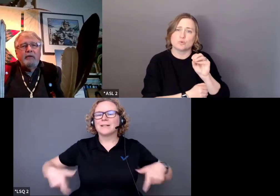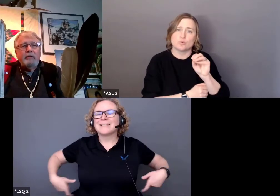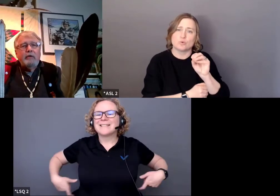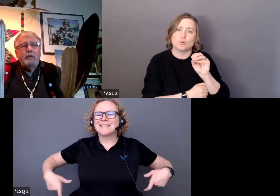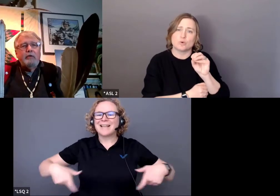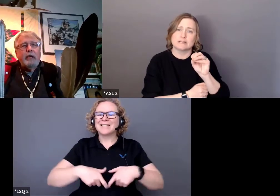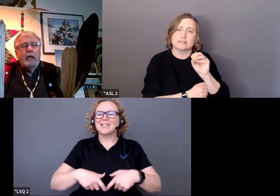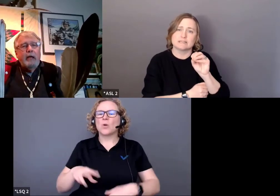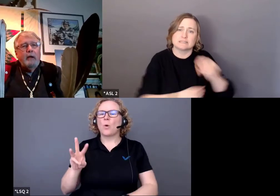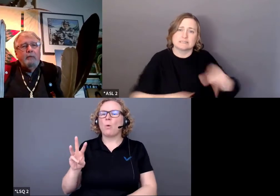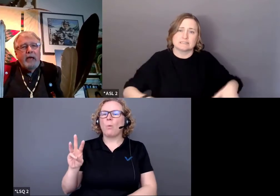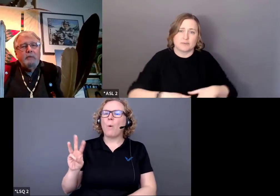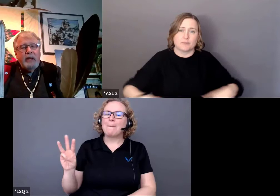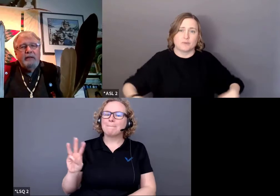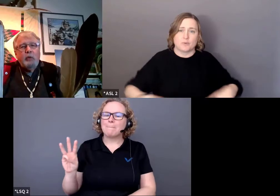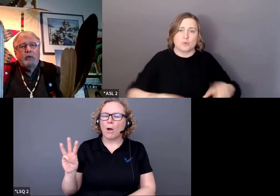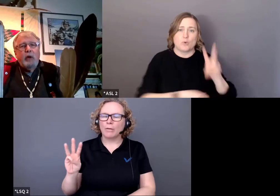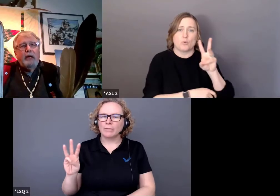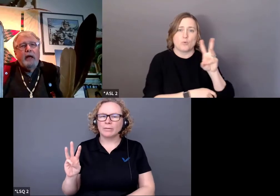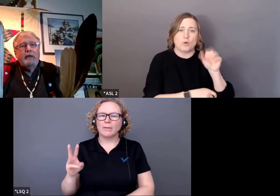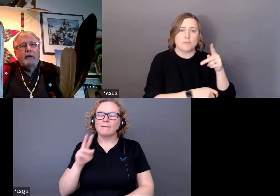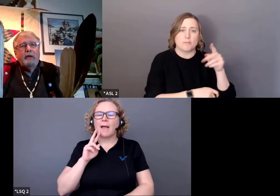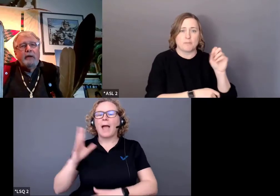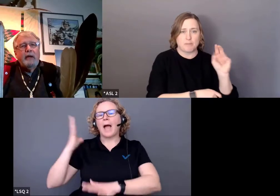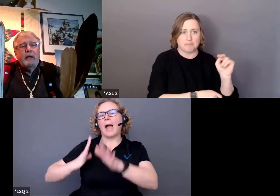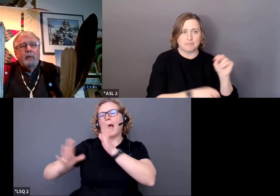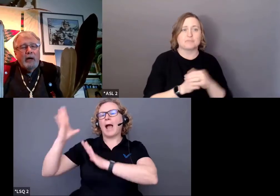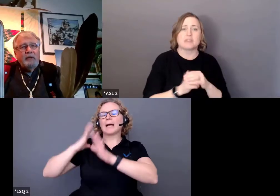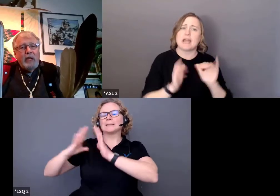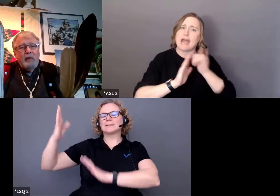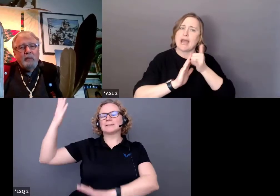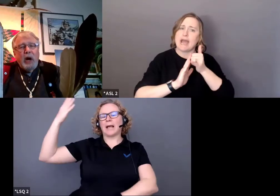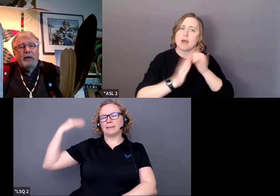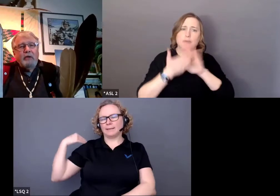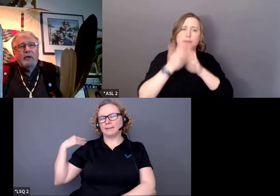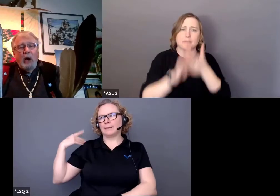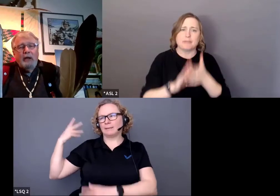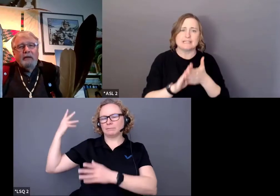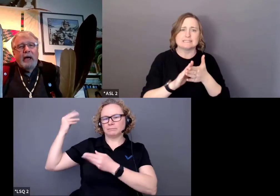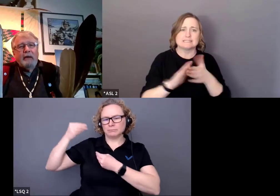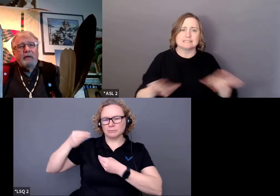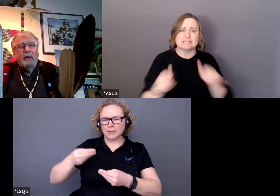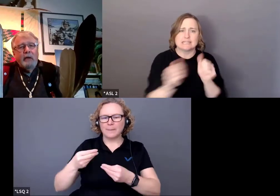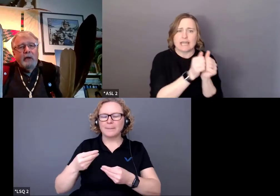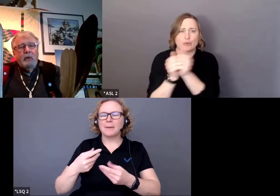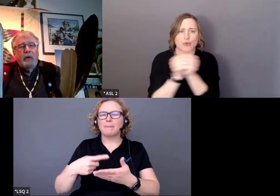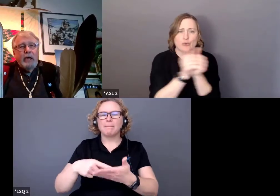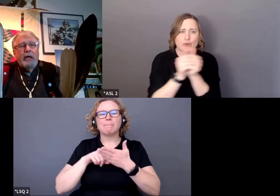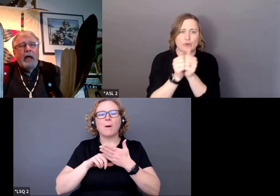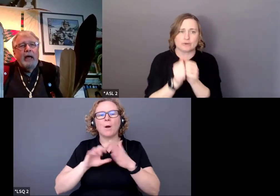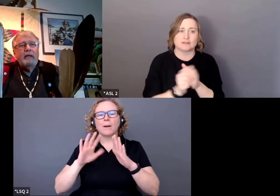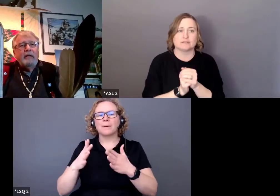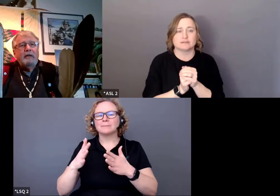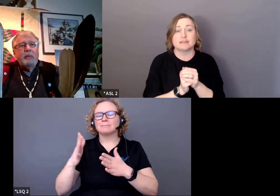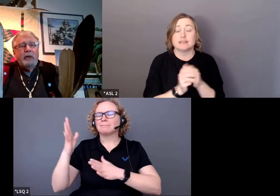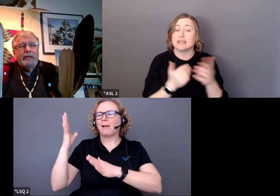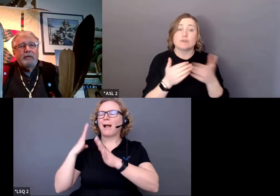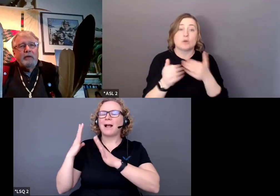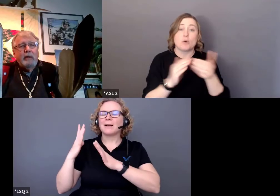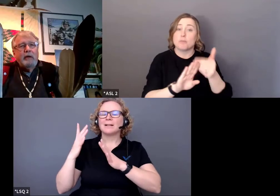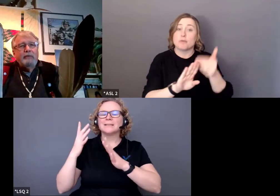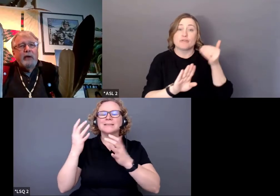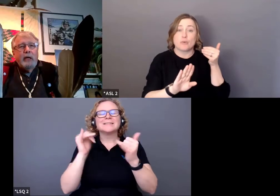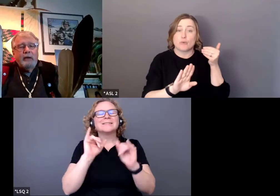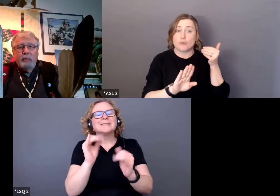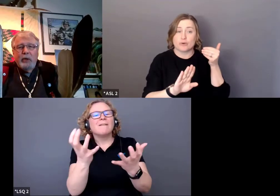my ancestors made peace with one another, because even prior to the contact, we had had the